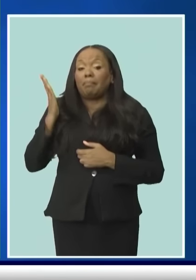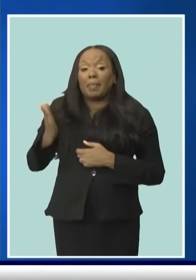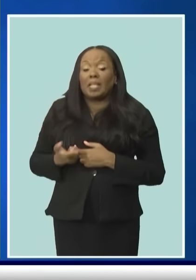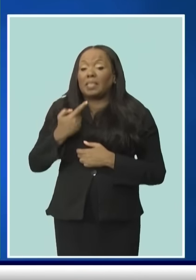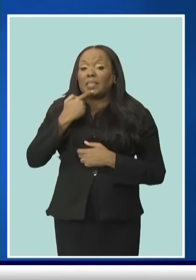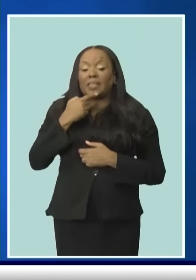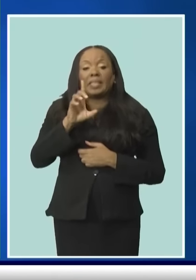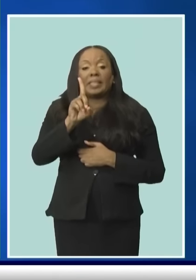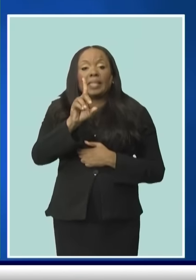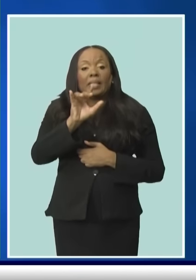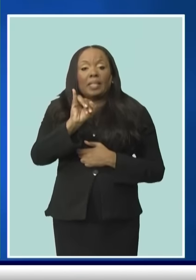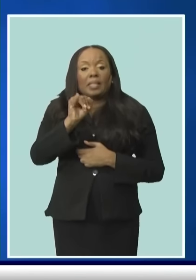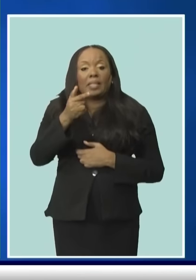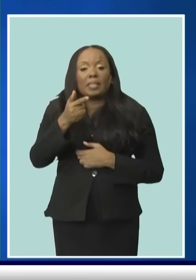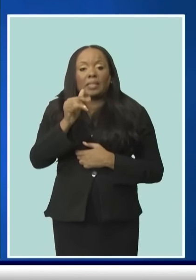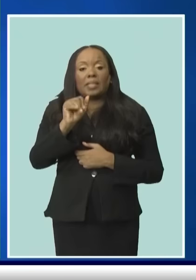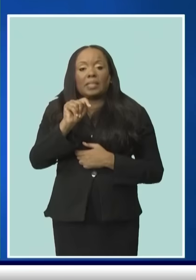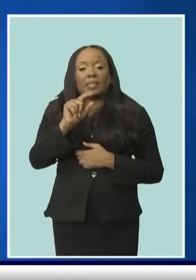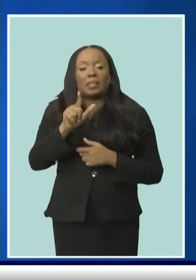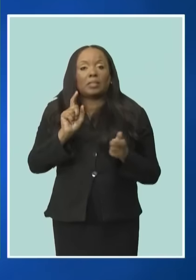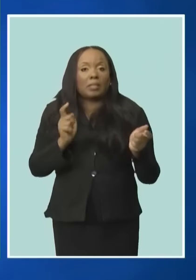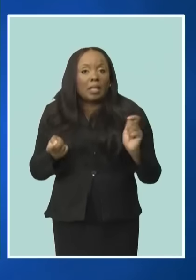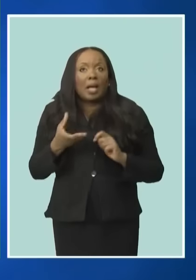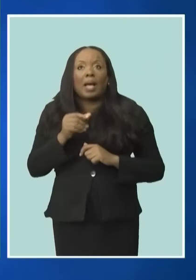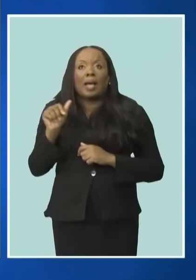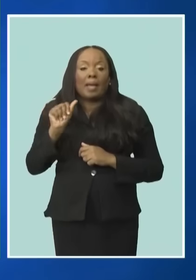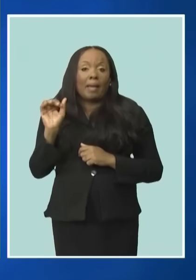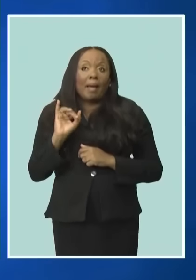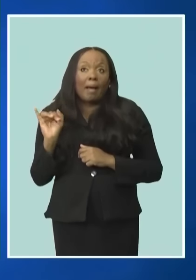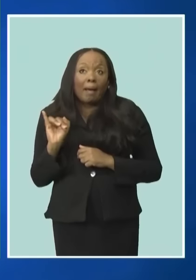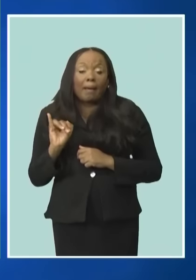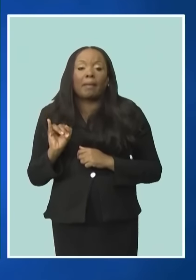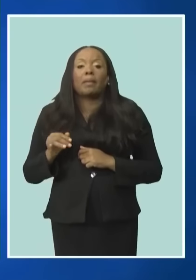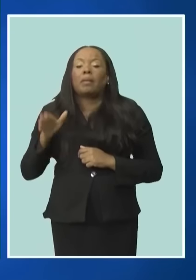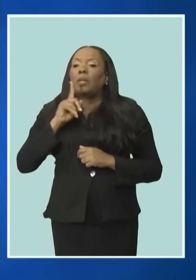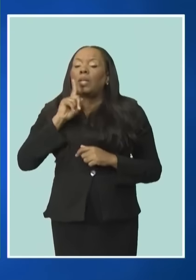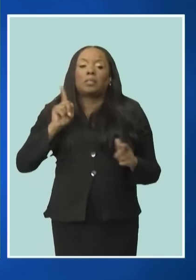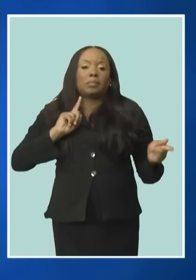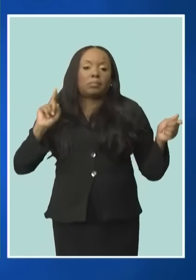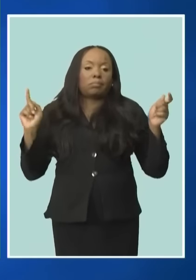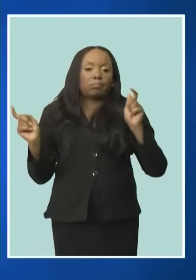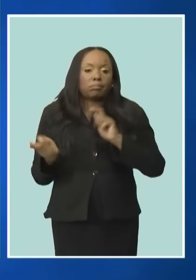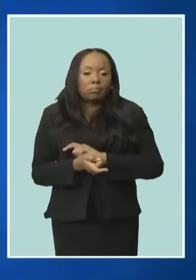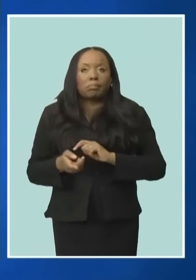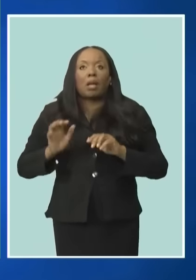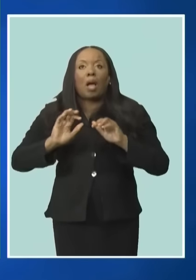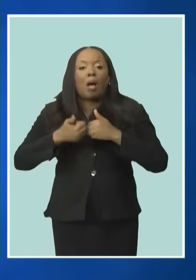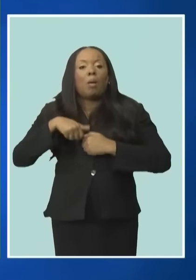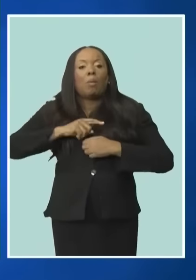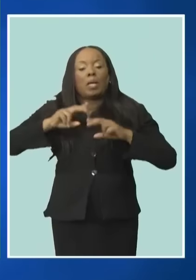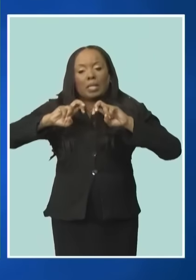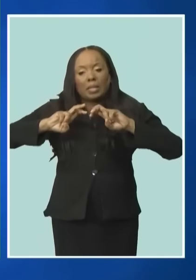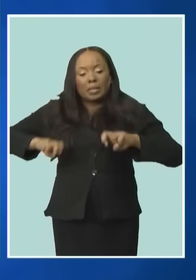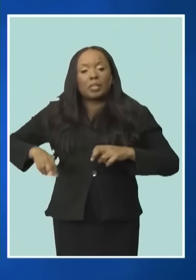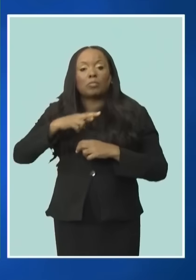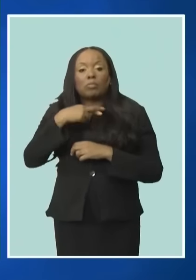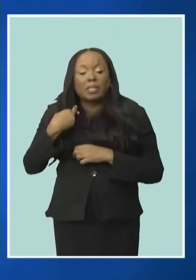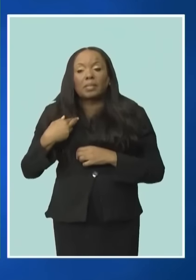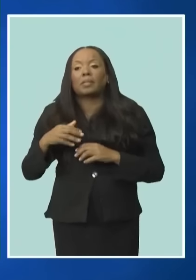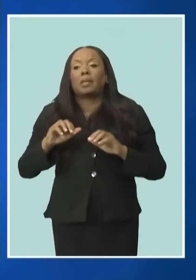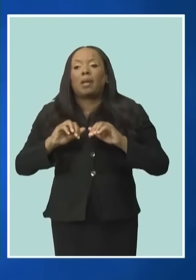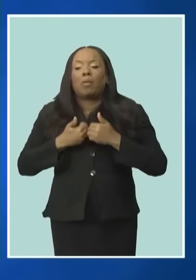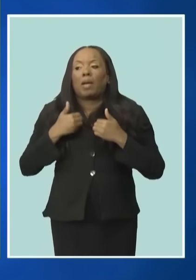digital transformation, AI integration, and advanced analytics will revolutionize how we assess risks and enhance returns and how